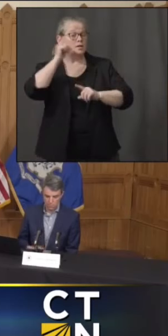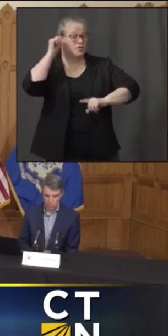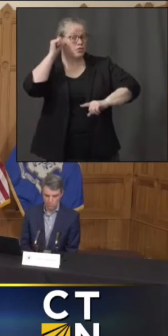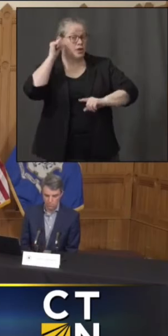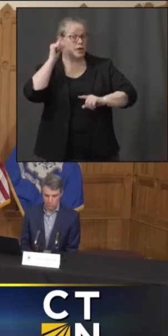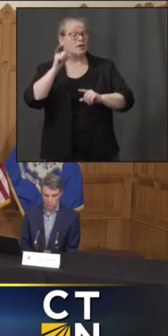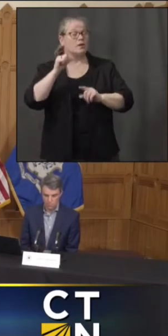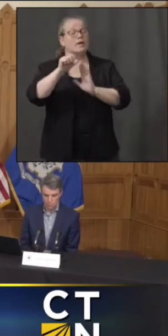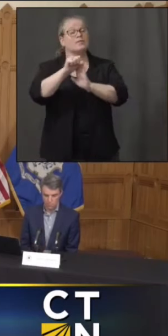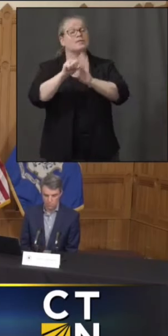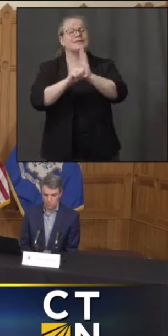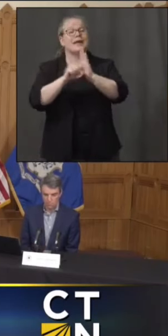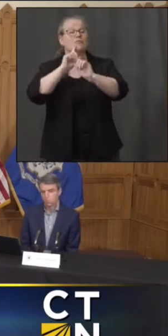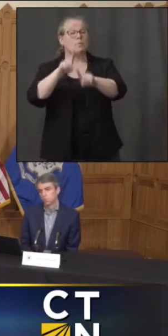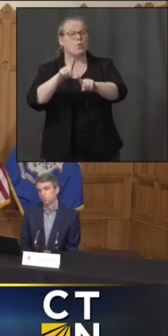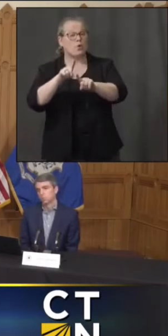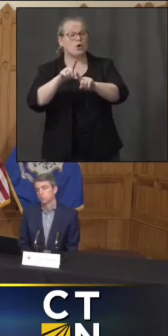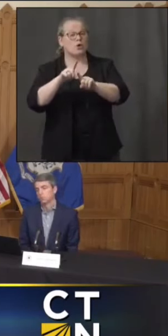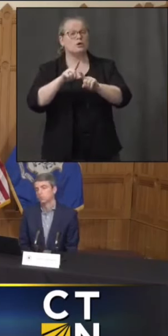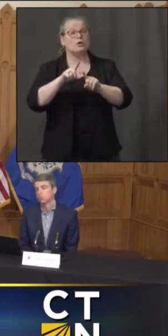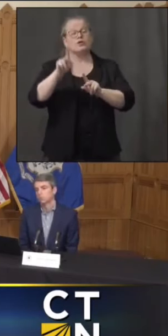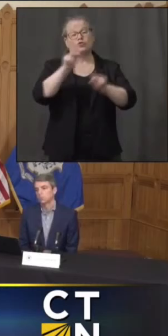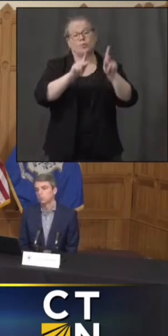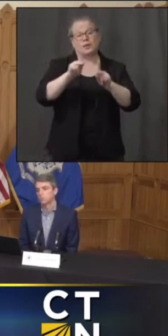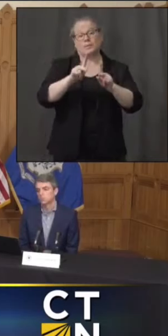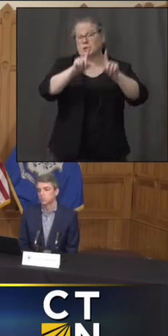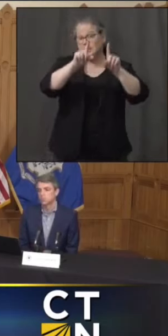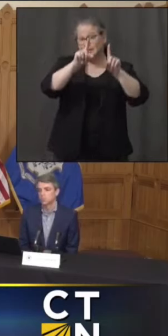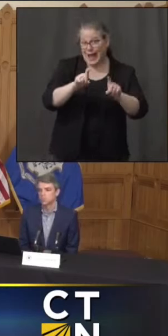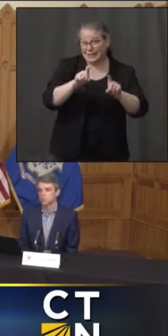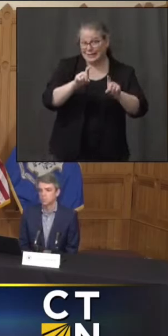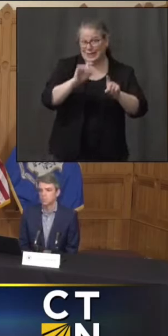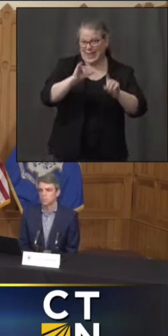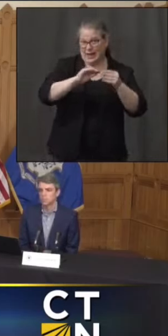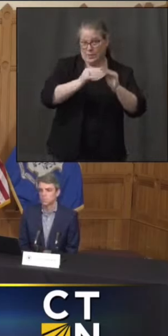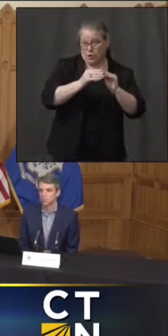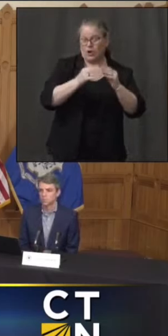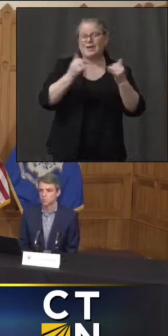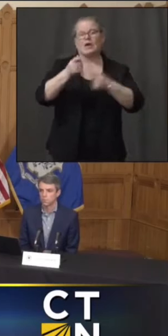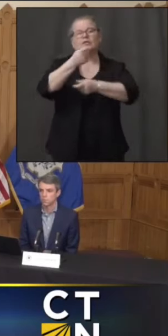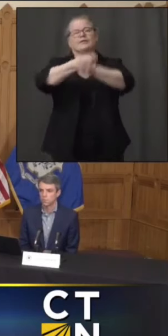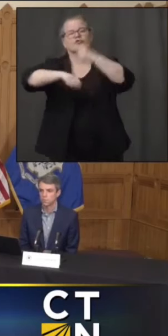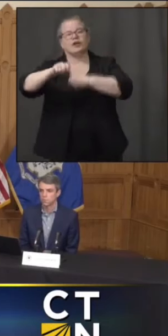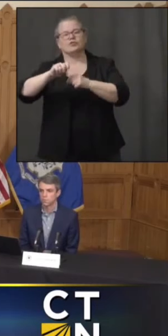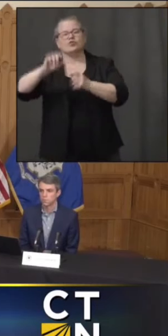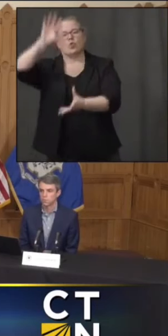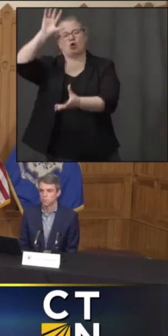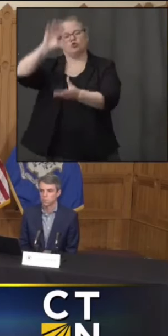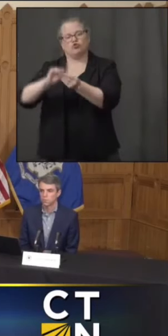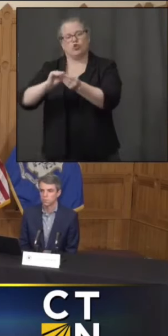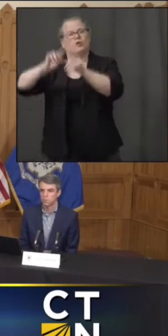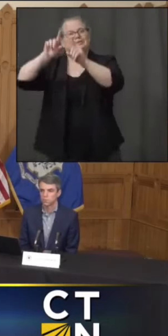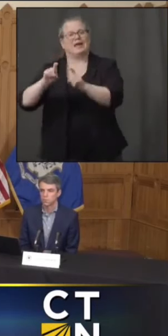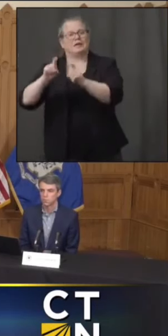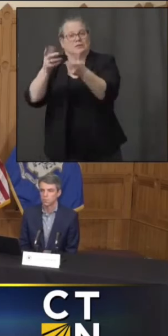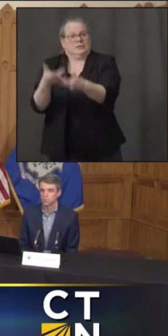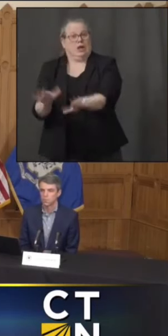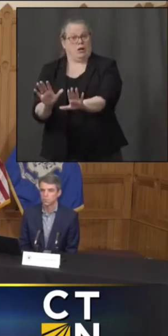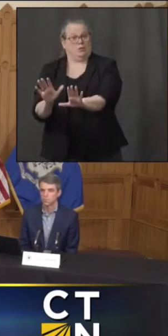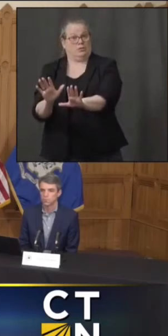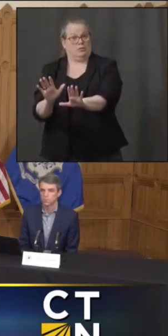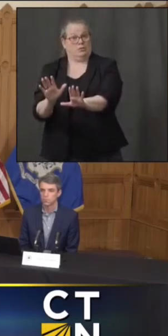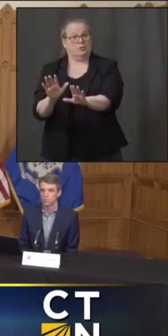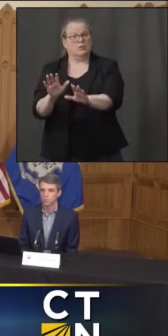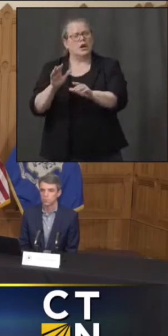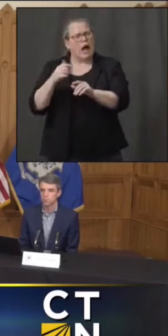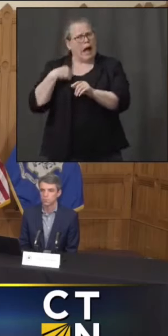to total tests done. My understanding was this was done to, in part at least, align with CDC standards on this. But I'm wondering